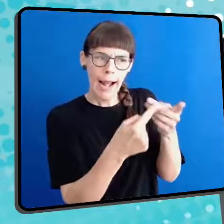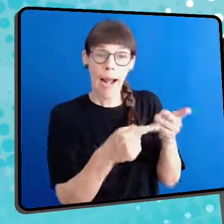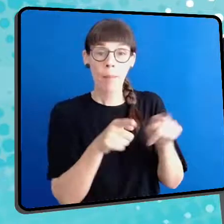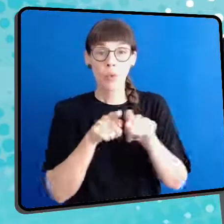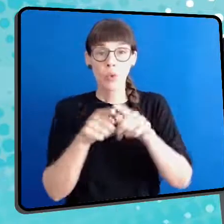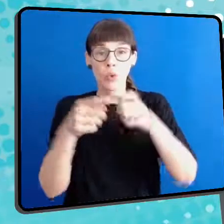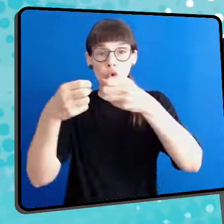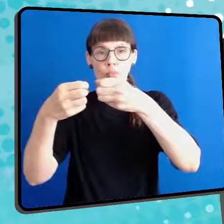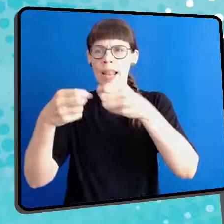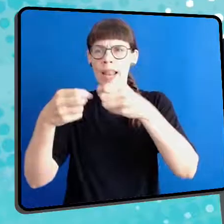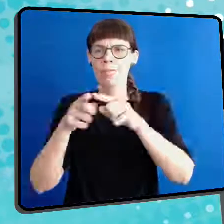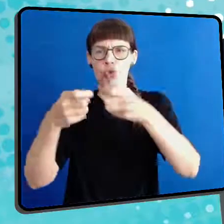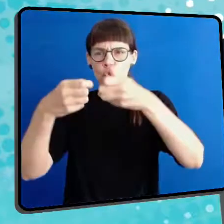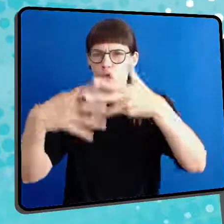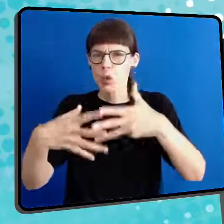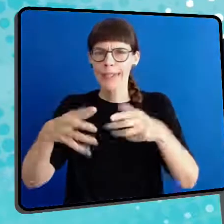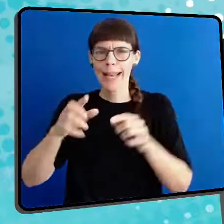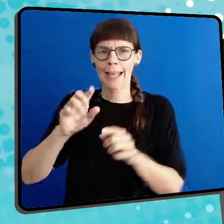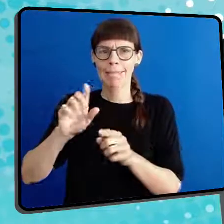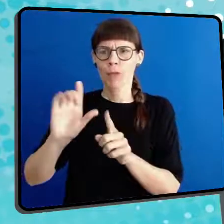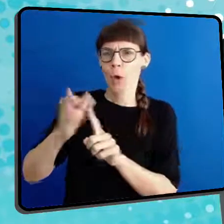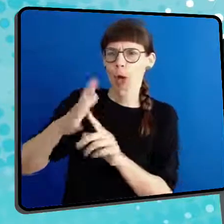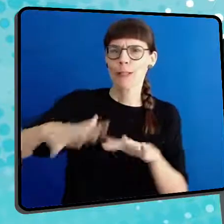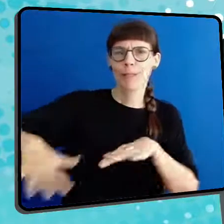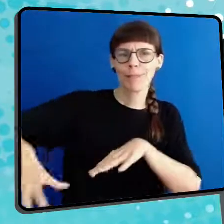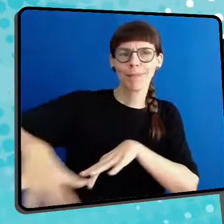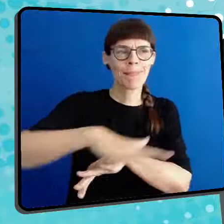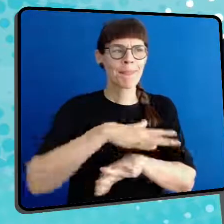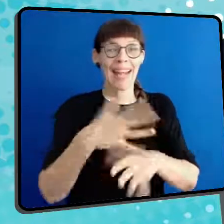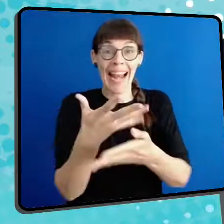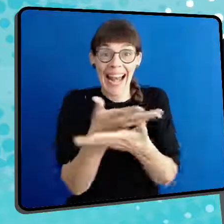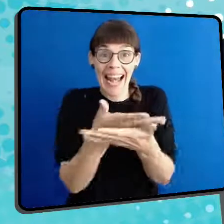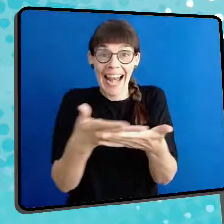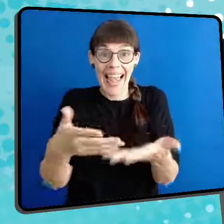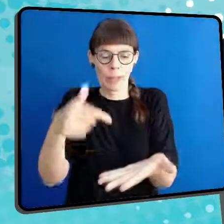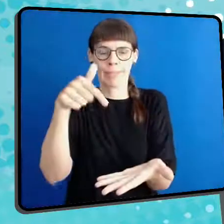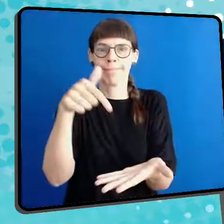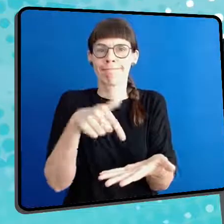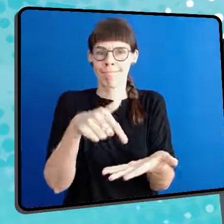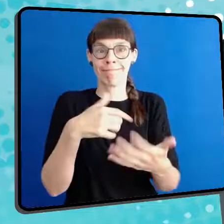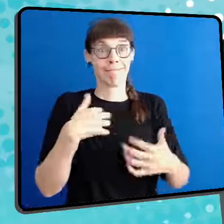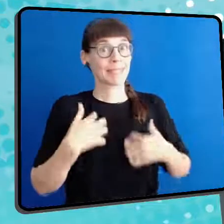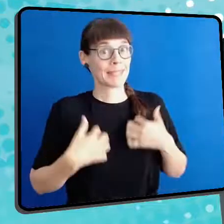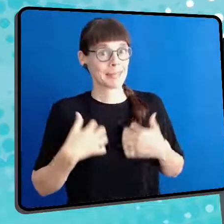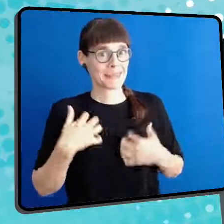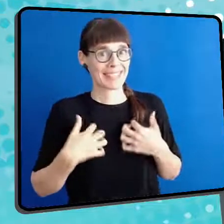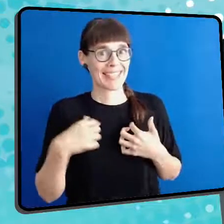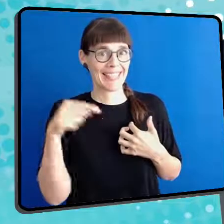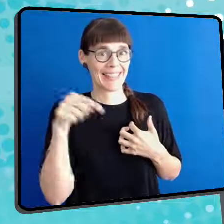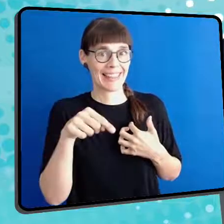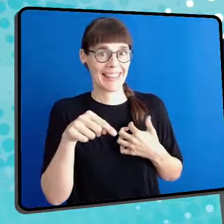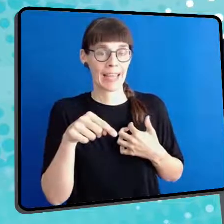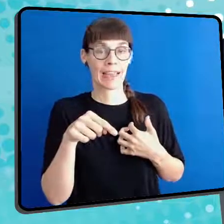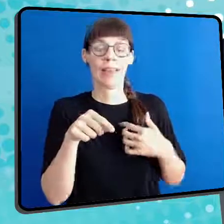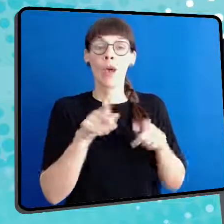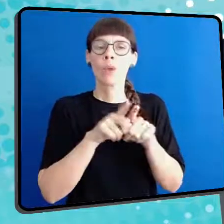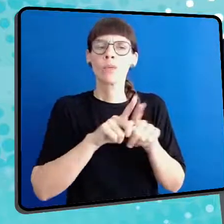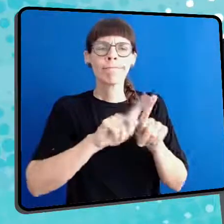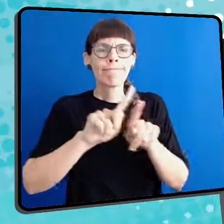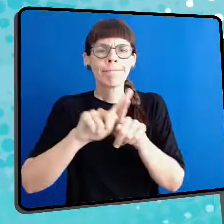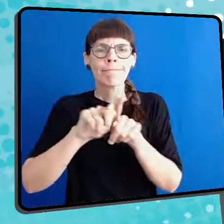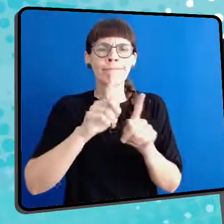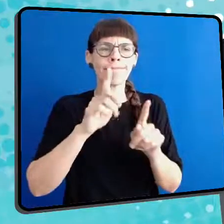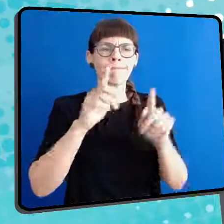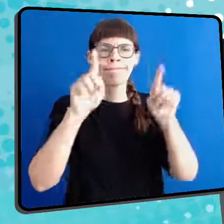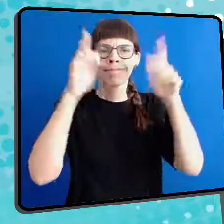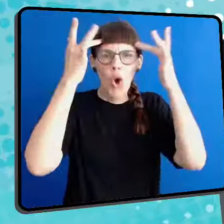culture surrounding it, right? So language in that sense is so interesting because, of course, it's culturally different. But even when we look at